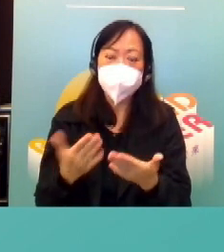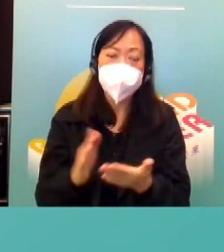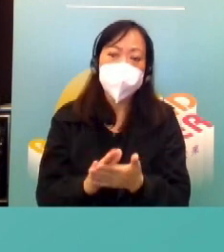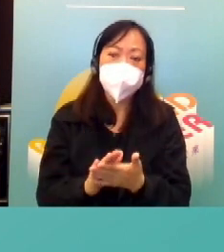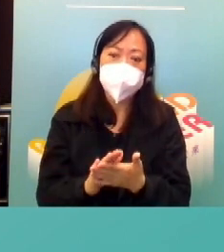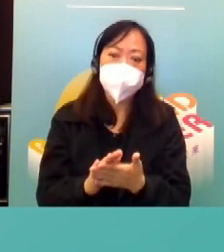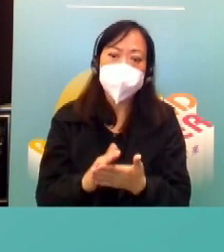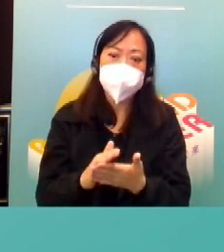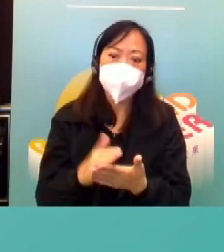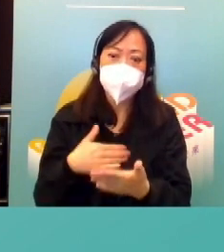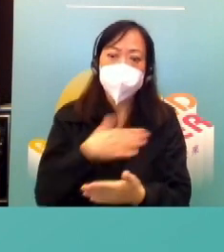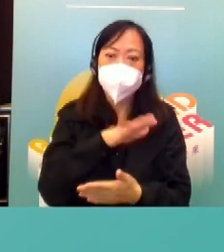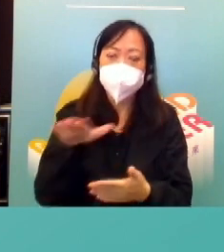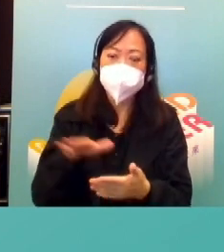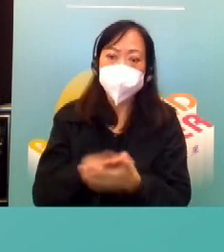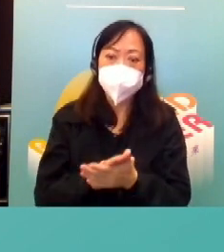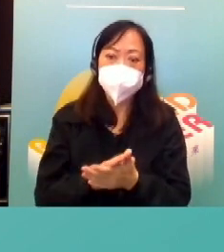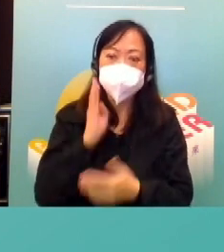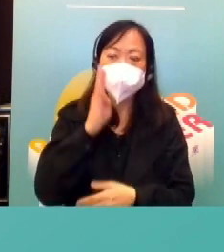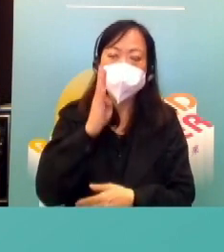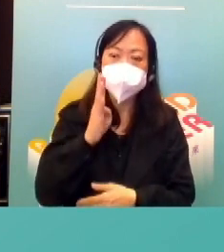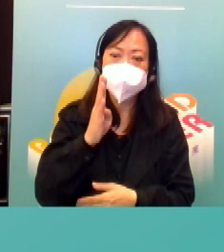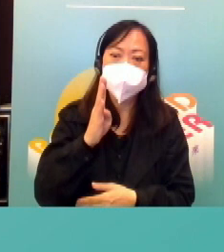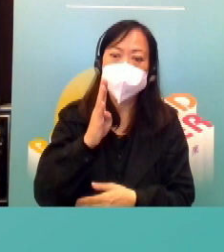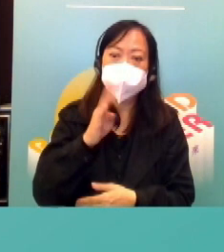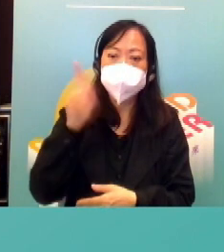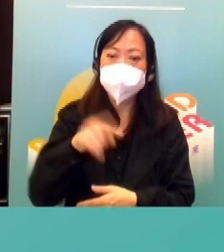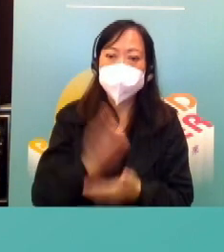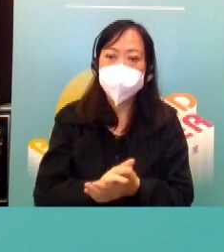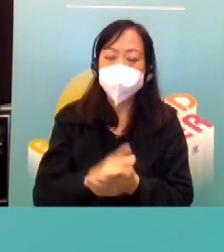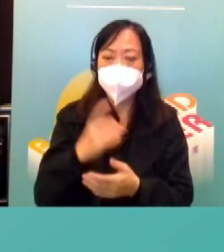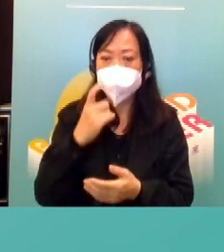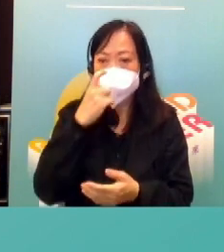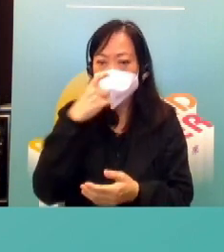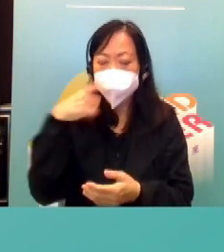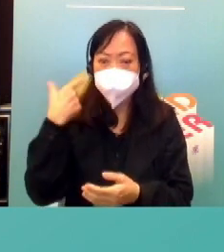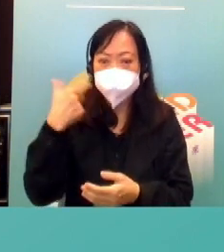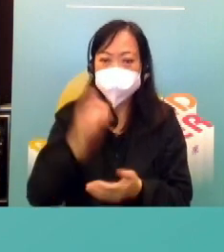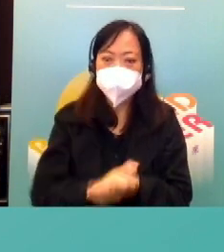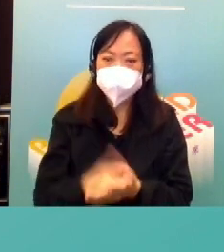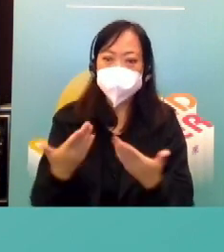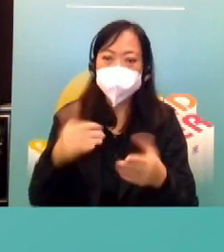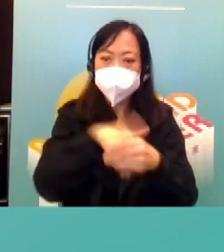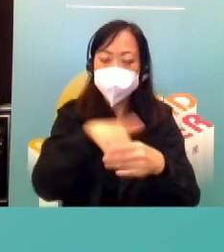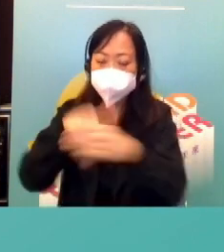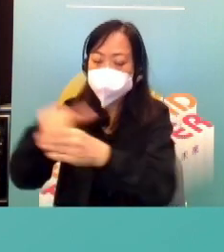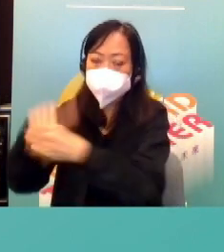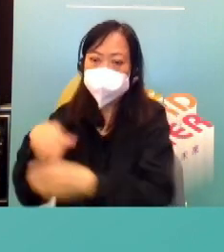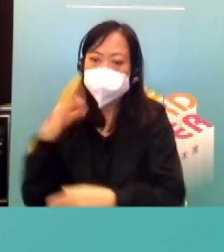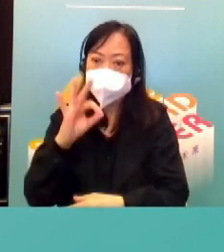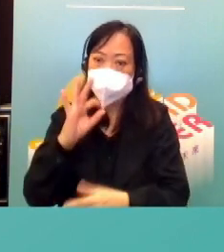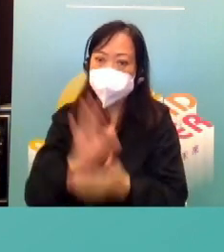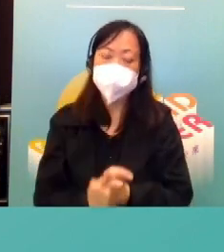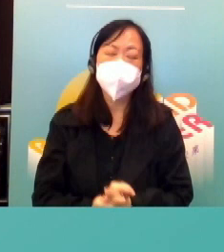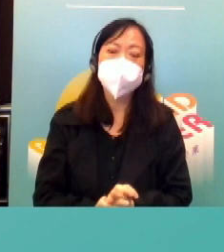made over now probably over 200 investments across 3 main areas. And overall, we are,